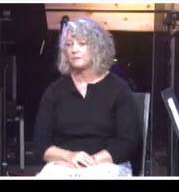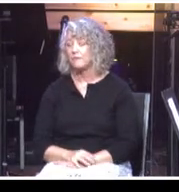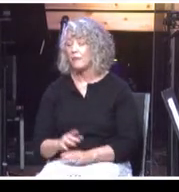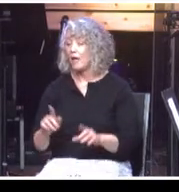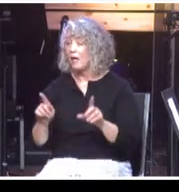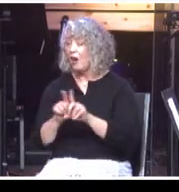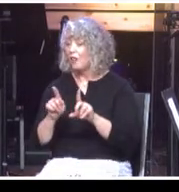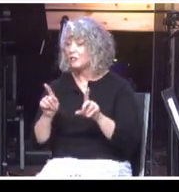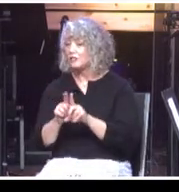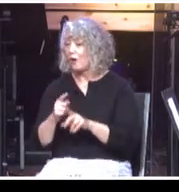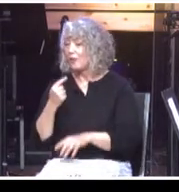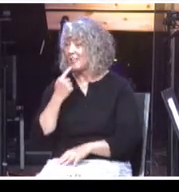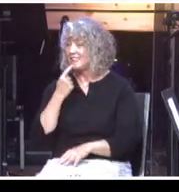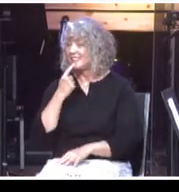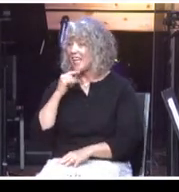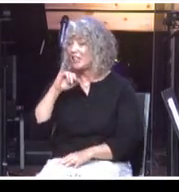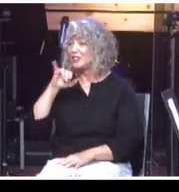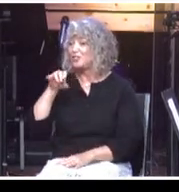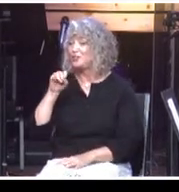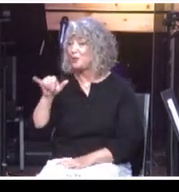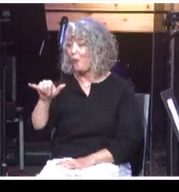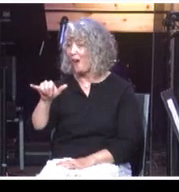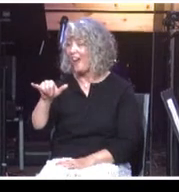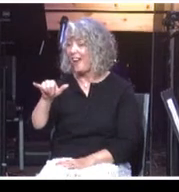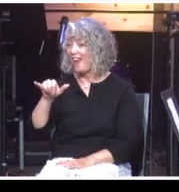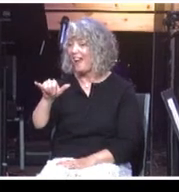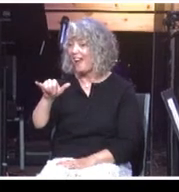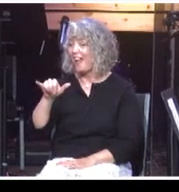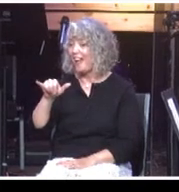There's also, he lists joy.